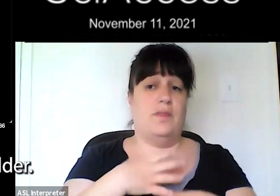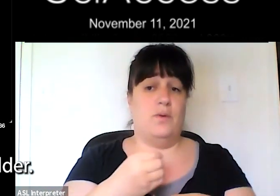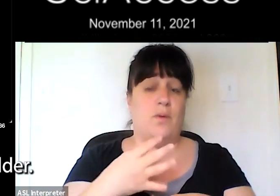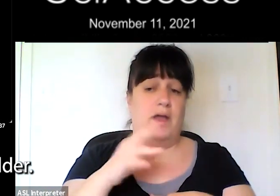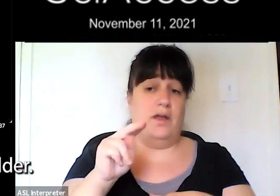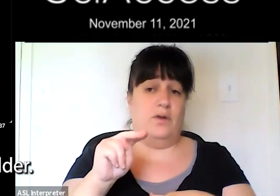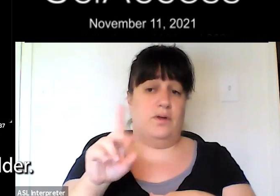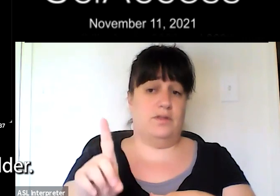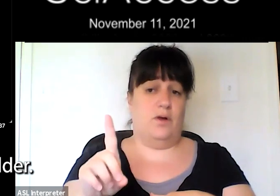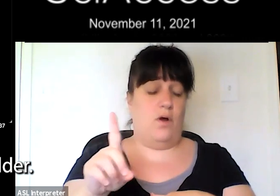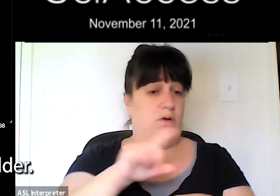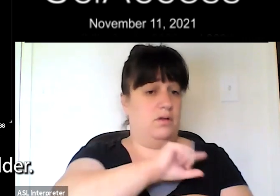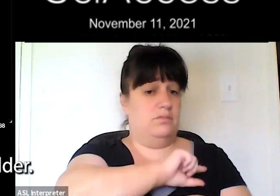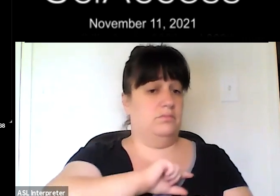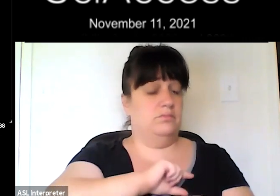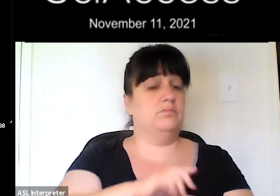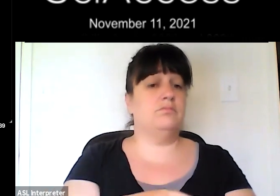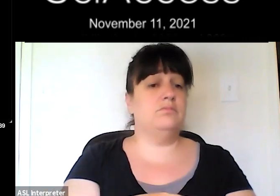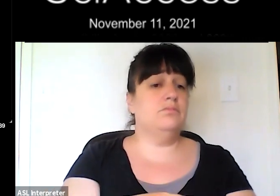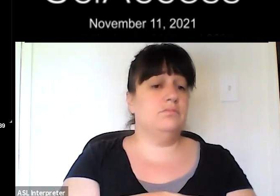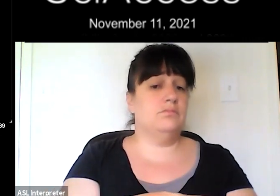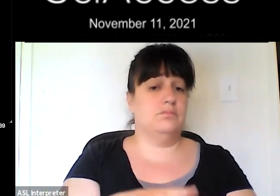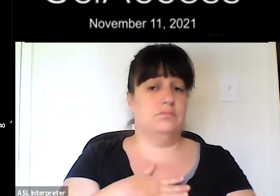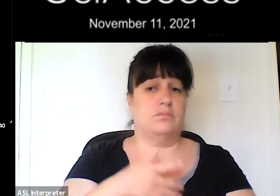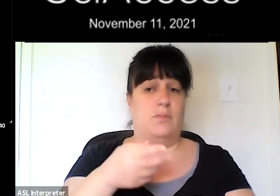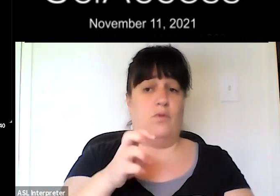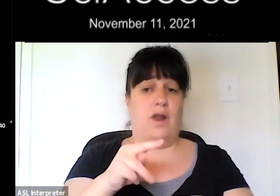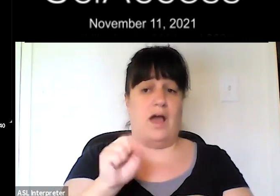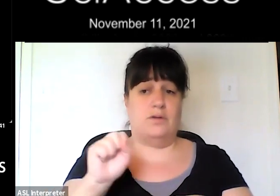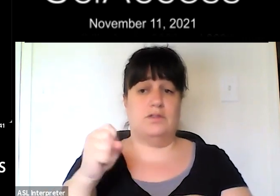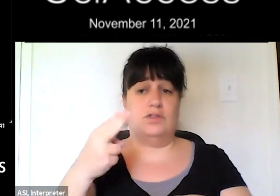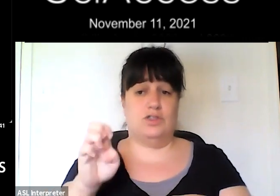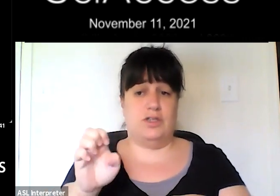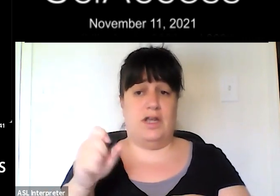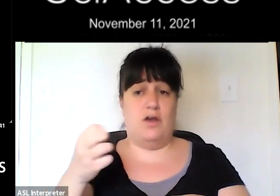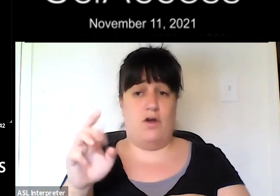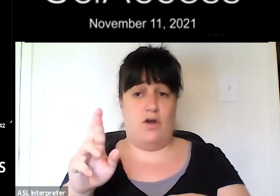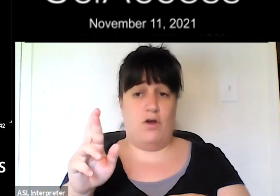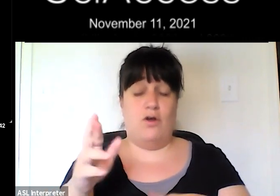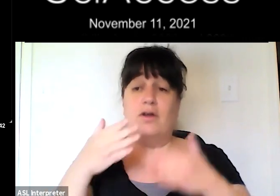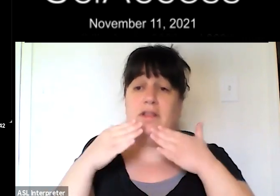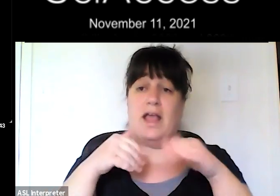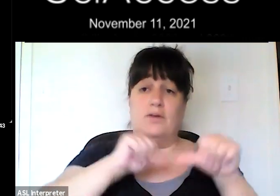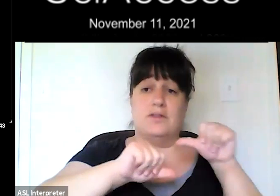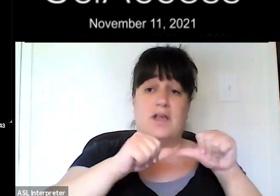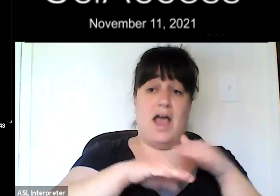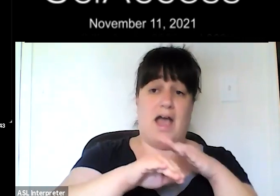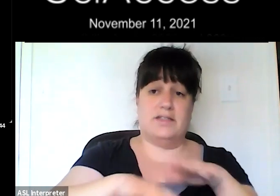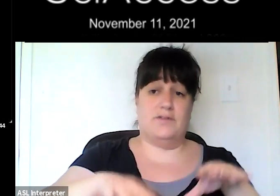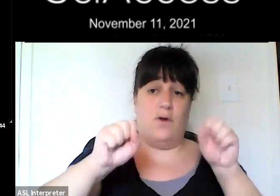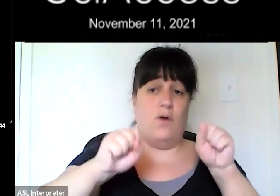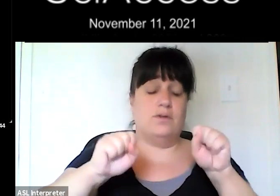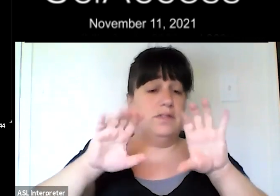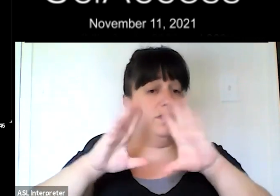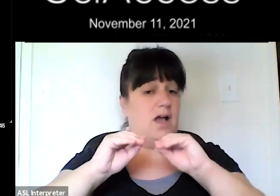Dakota Space Grant logo on the left shoulder. My pronouns are she, her. I would like to thank SciAccess for hosting this conference